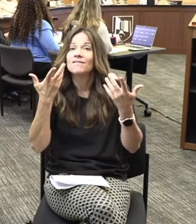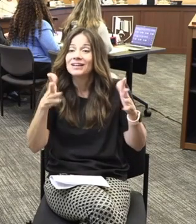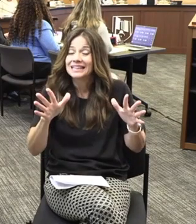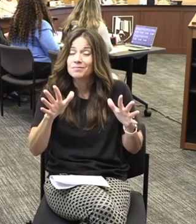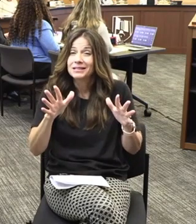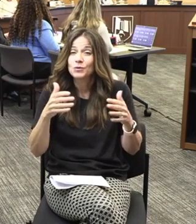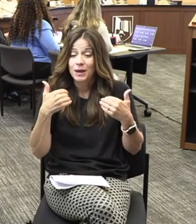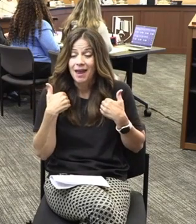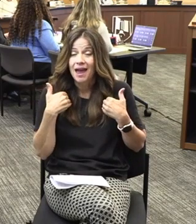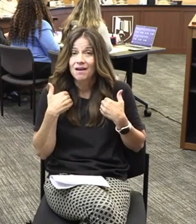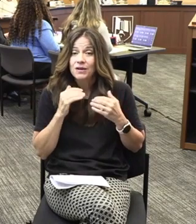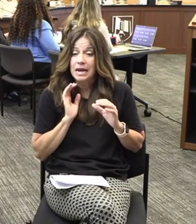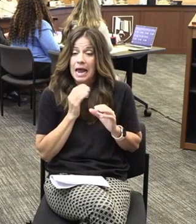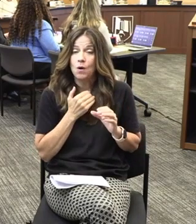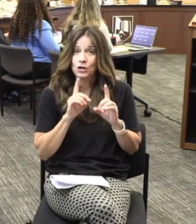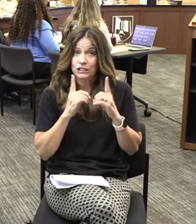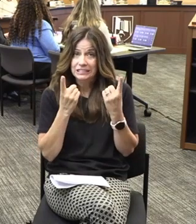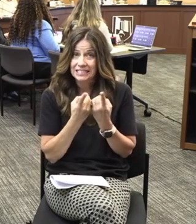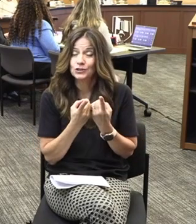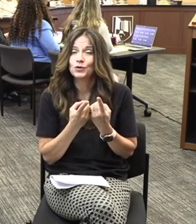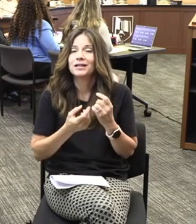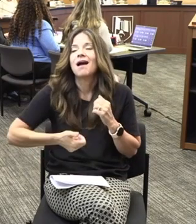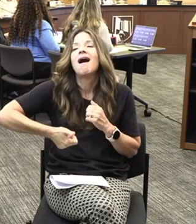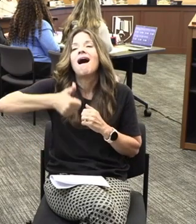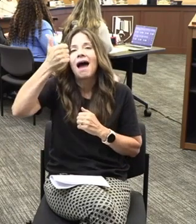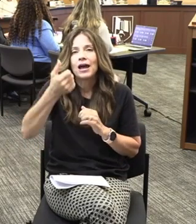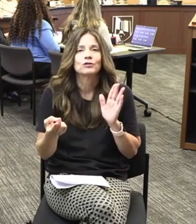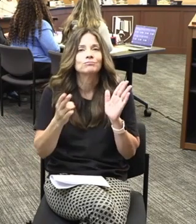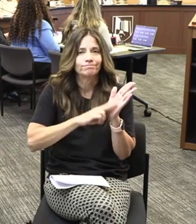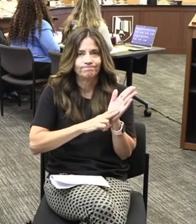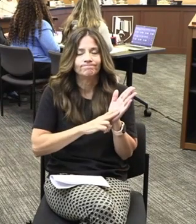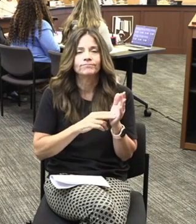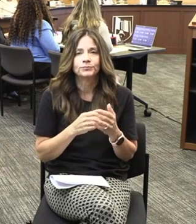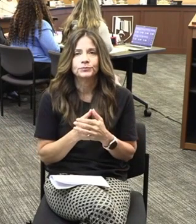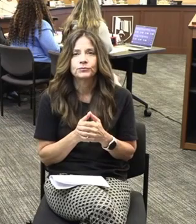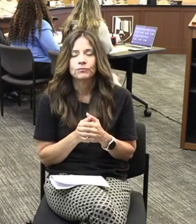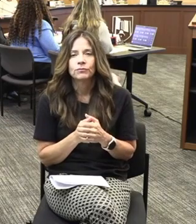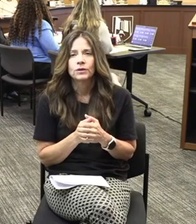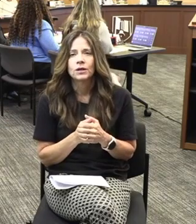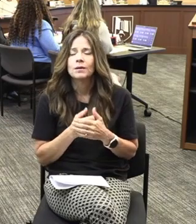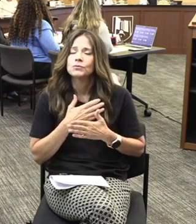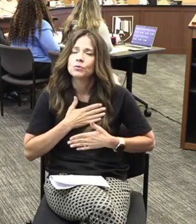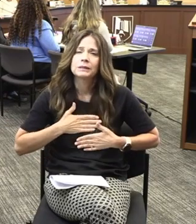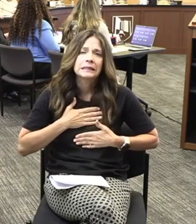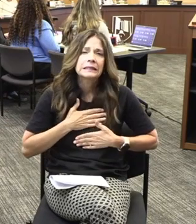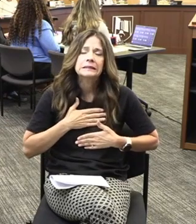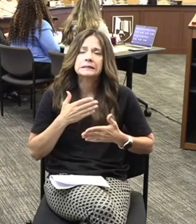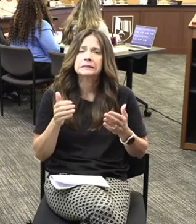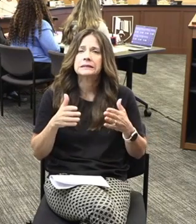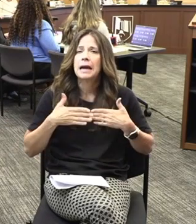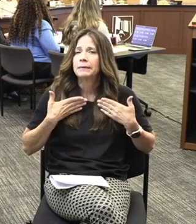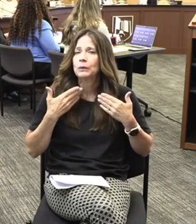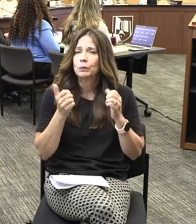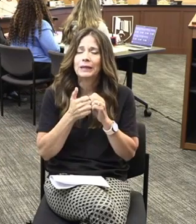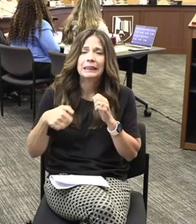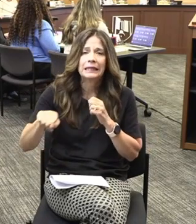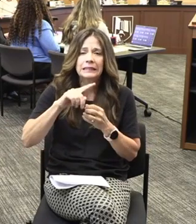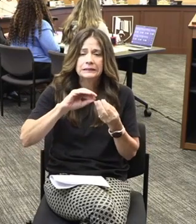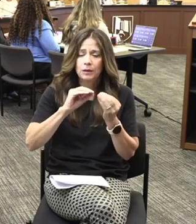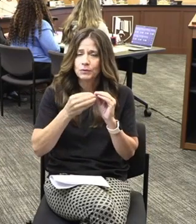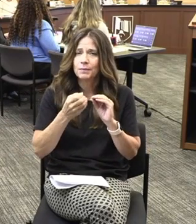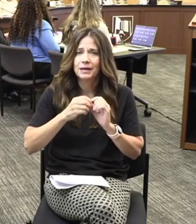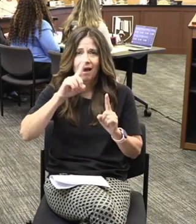higher our matriculation and enrollment rates are. So I'm so pleased with the numbers here. Just want to highlight a couple of them, not